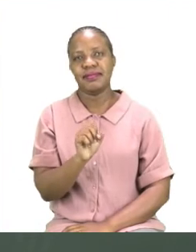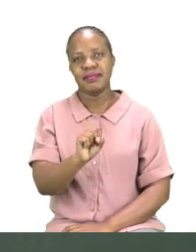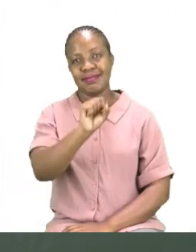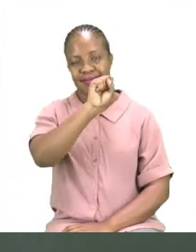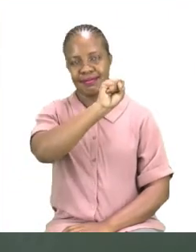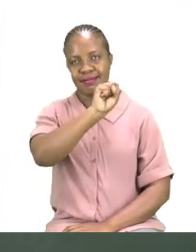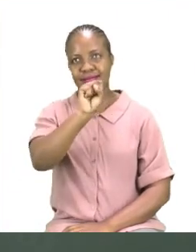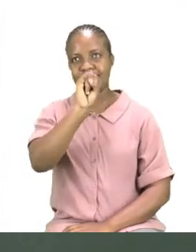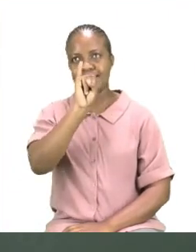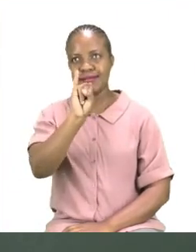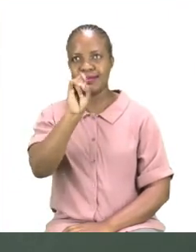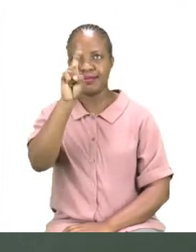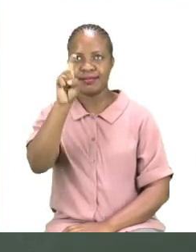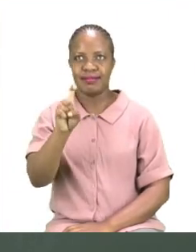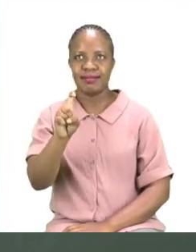6.